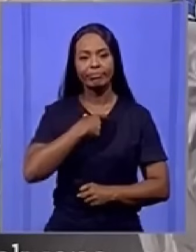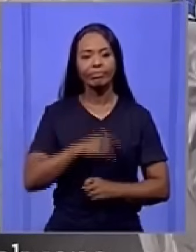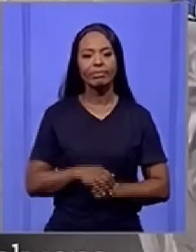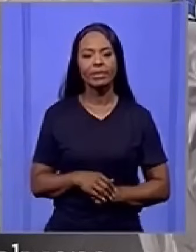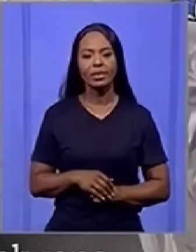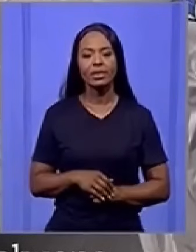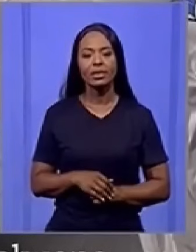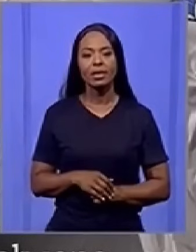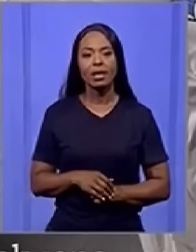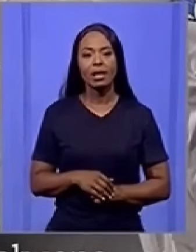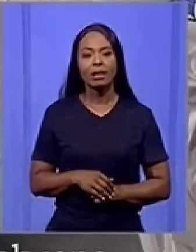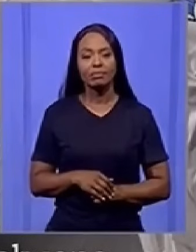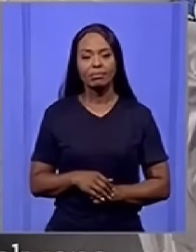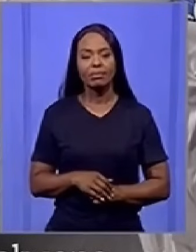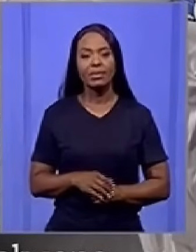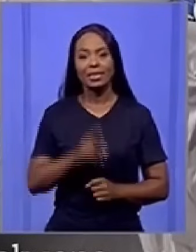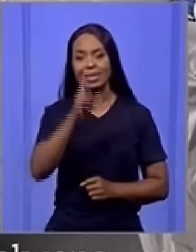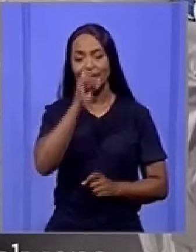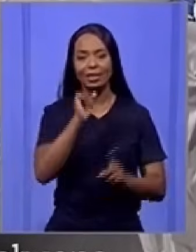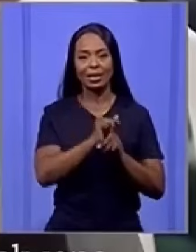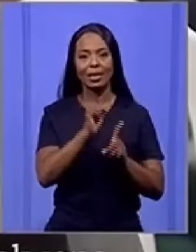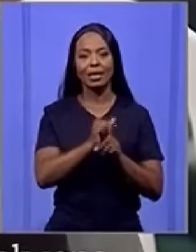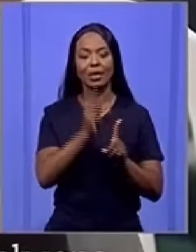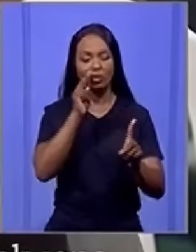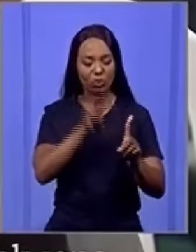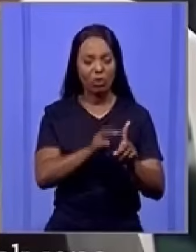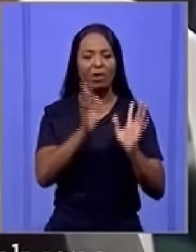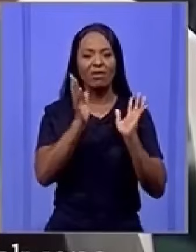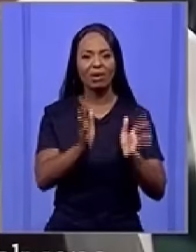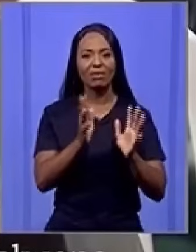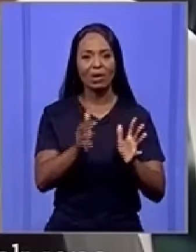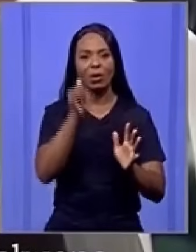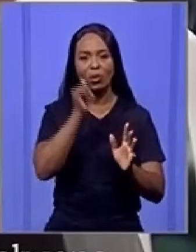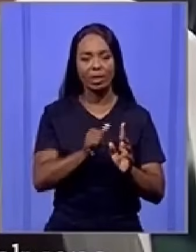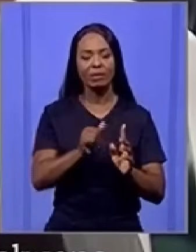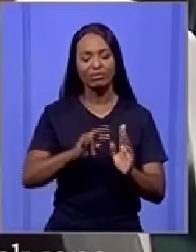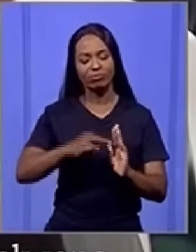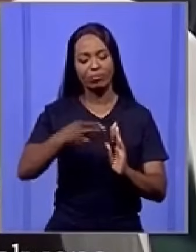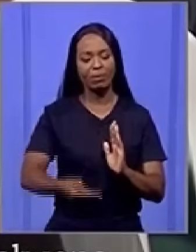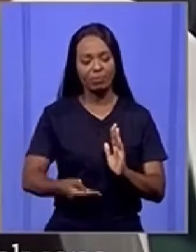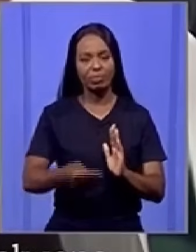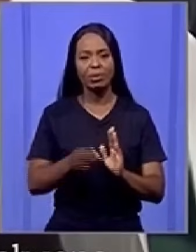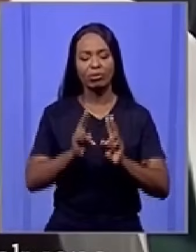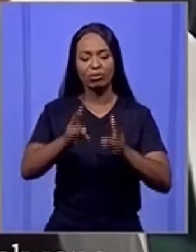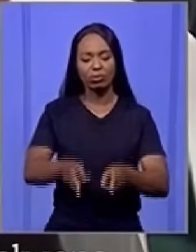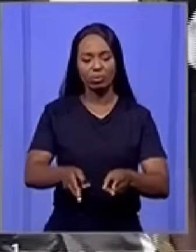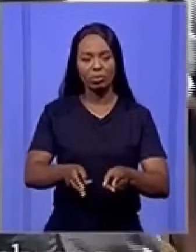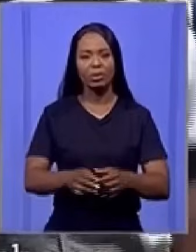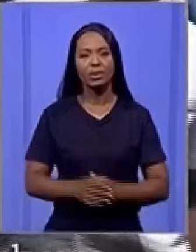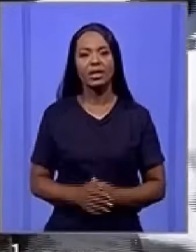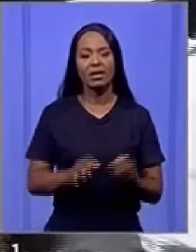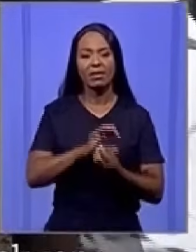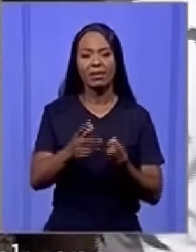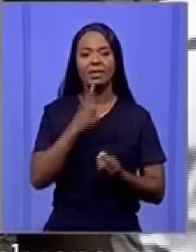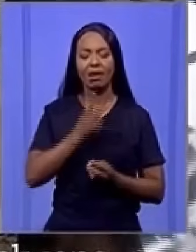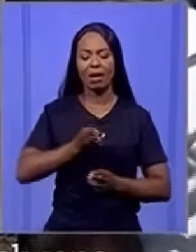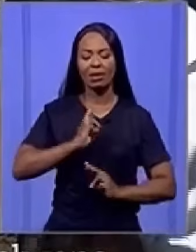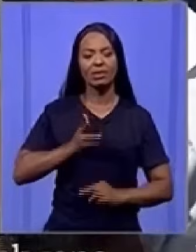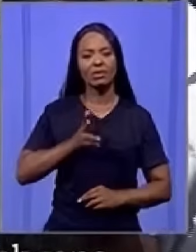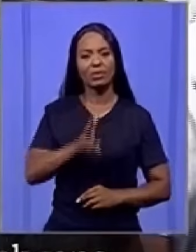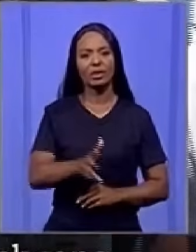yo a boneng setopo sa gagwe mo lefelong la kotsi. Ba lelapa ba santse ba batla dikarabo. Go fitlhela ga jwa